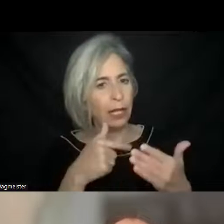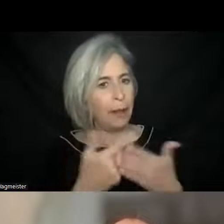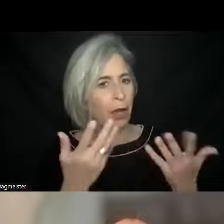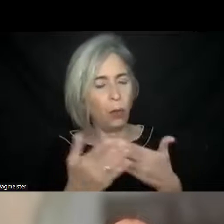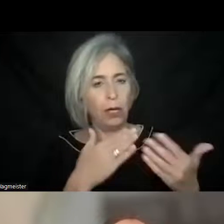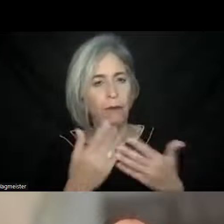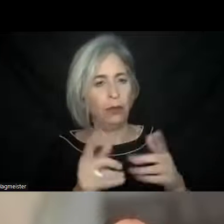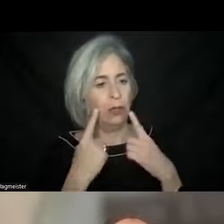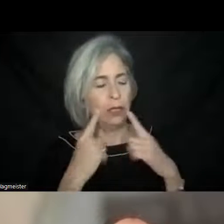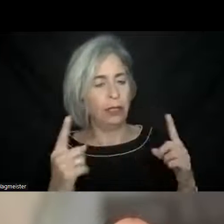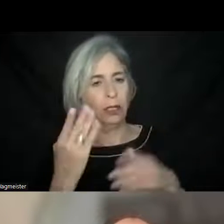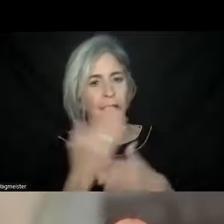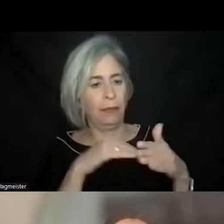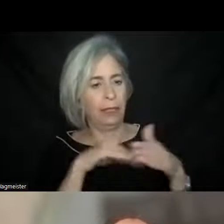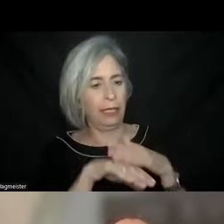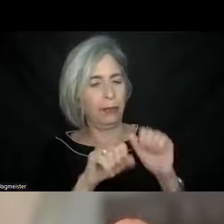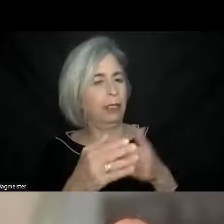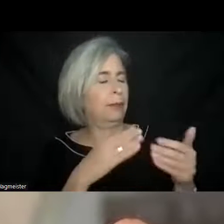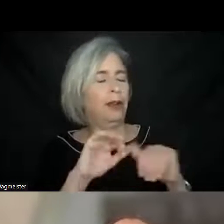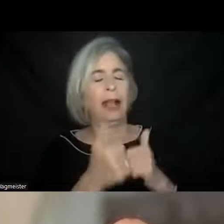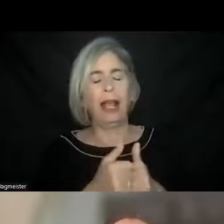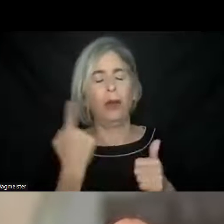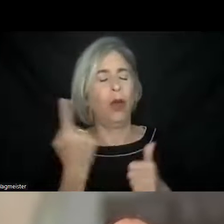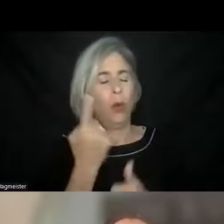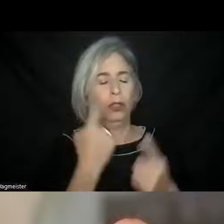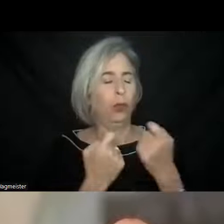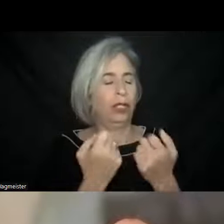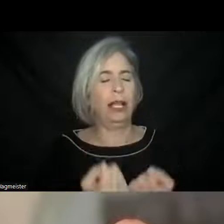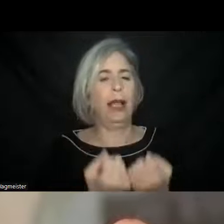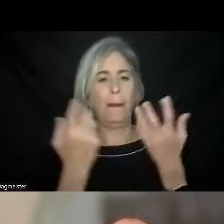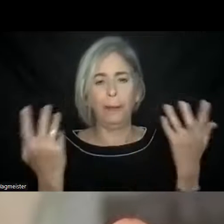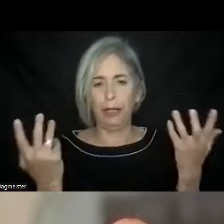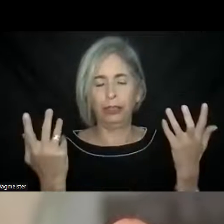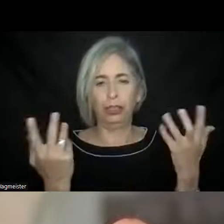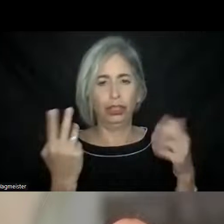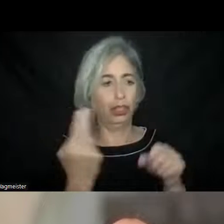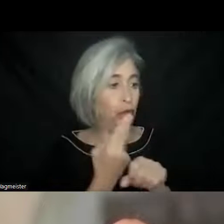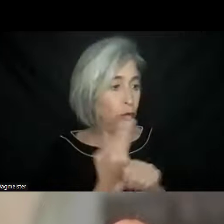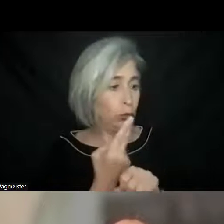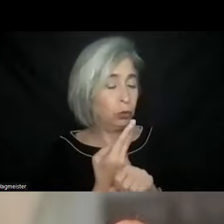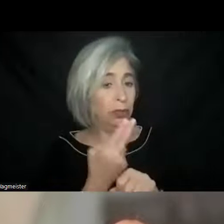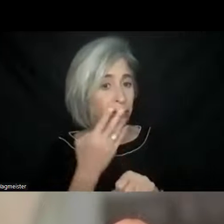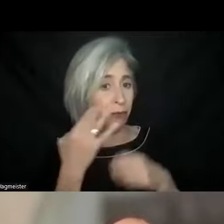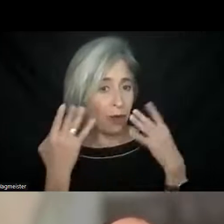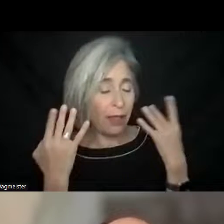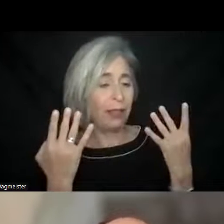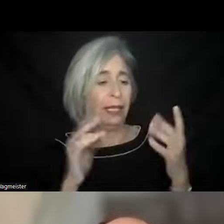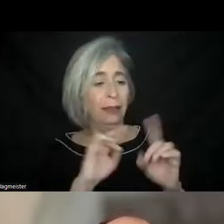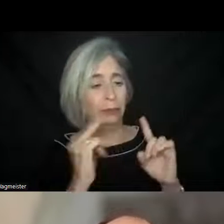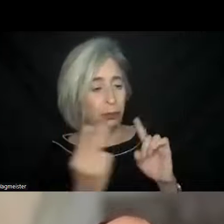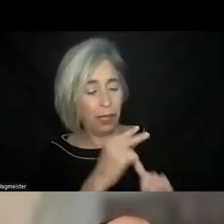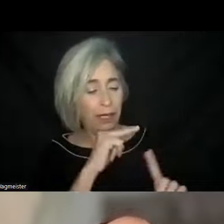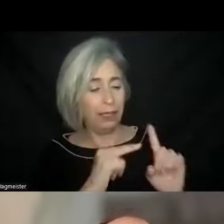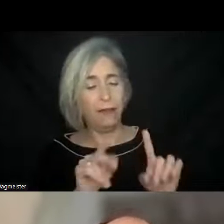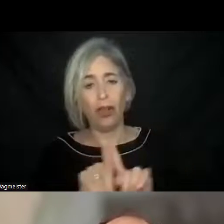you declare something accessible, no matter how you do it, there's always a question of how much use it is it for the from the user perspective, and